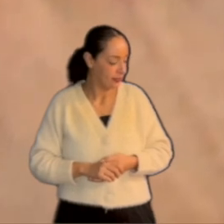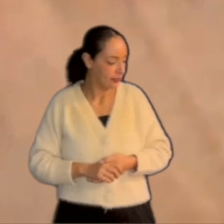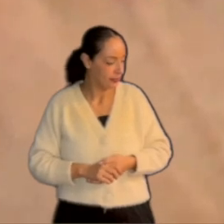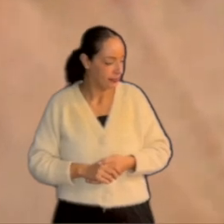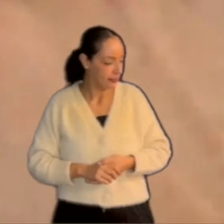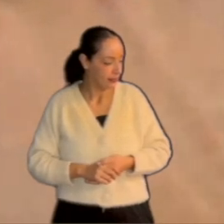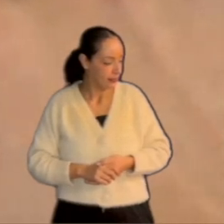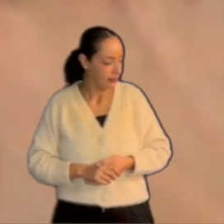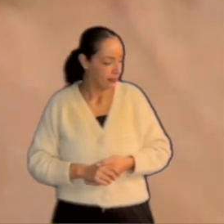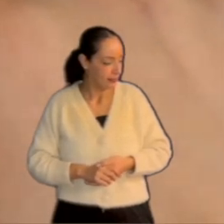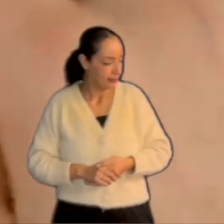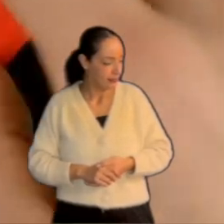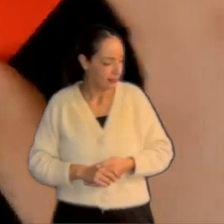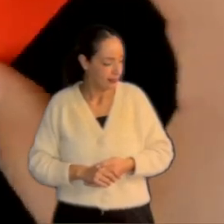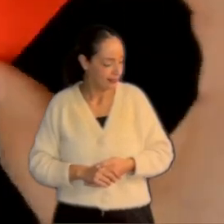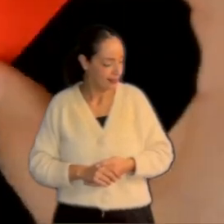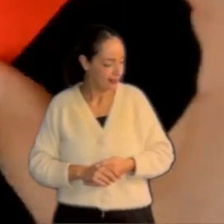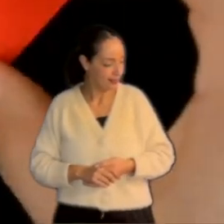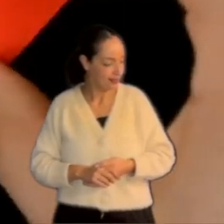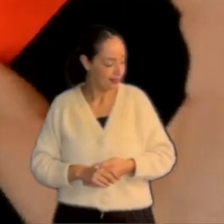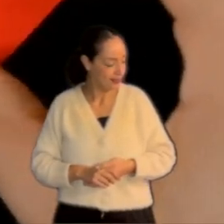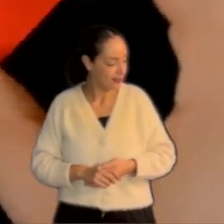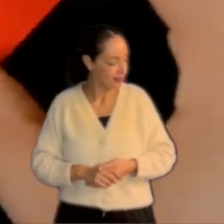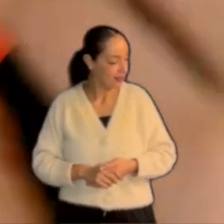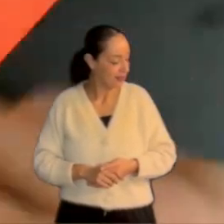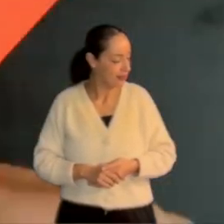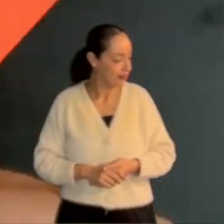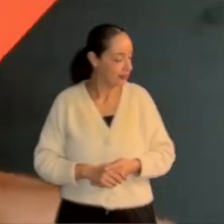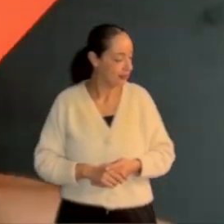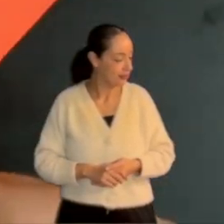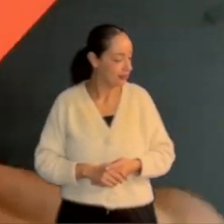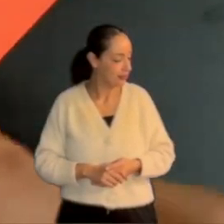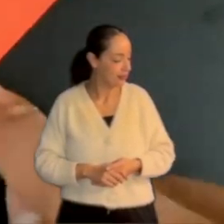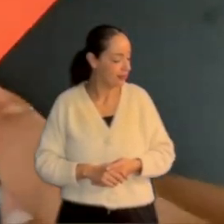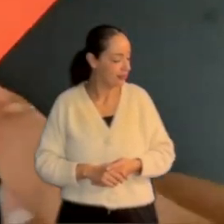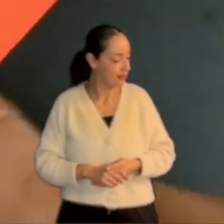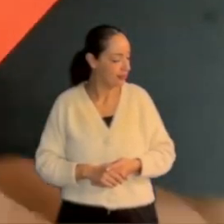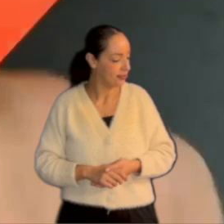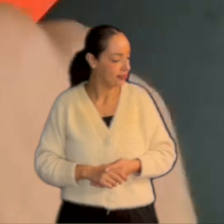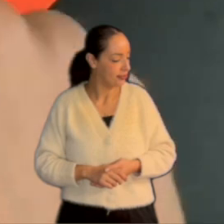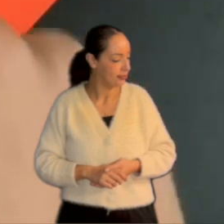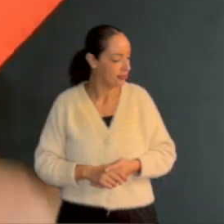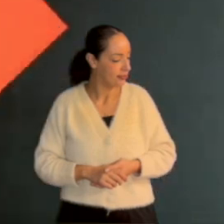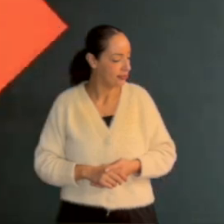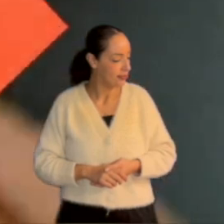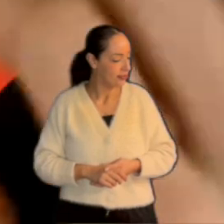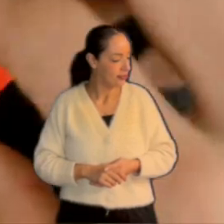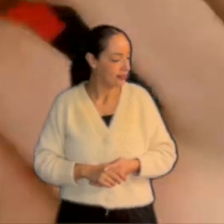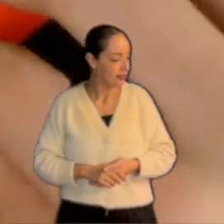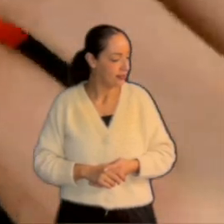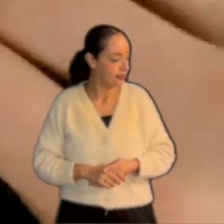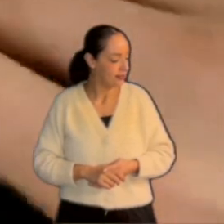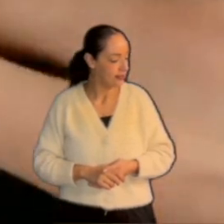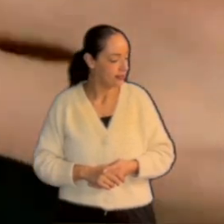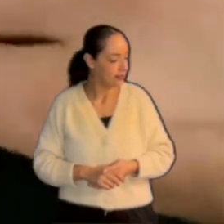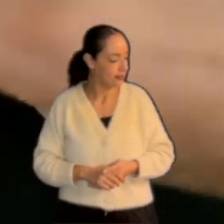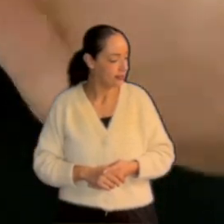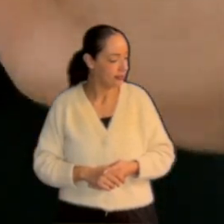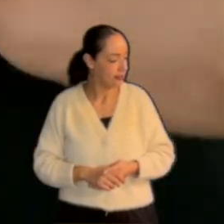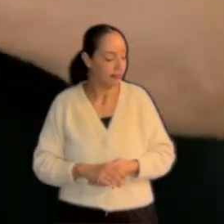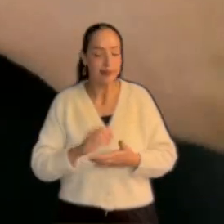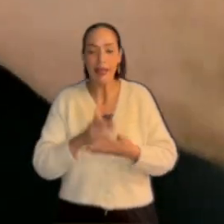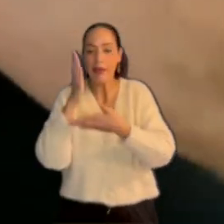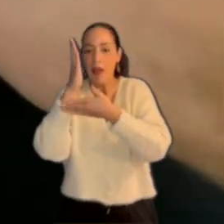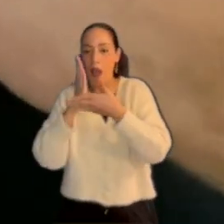With this done, let's fold half of the bottom edge to the middle. First here on the right